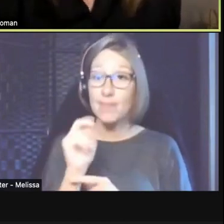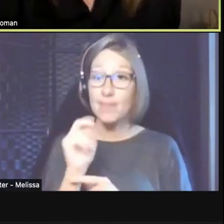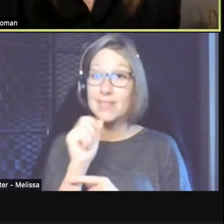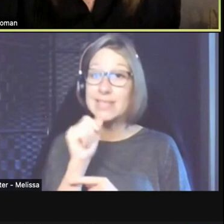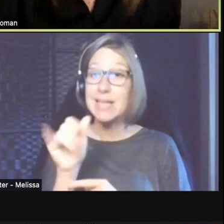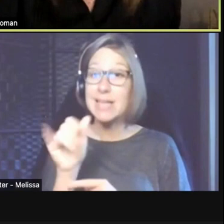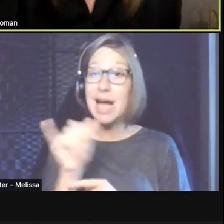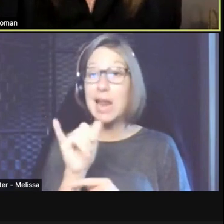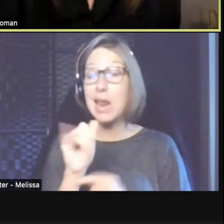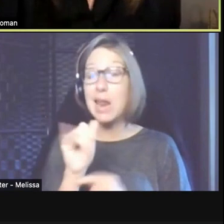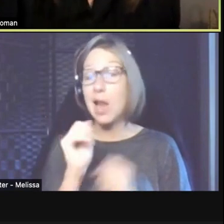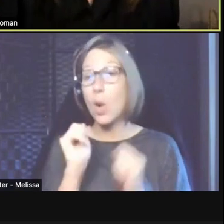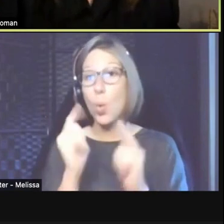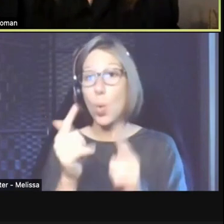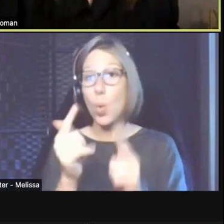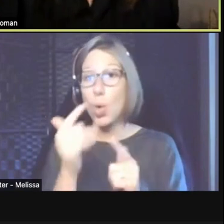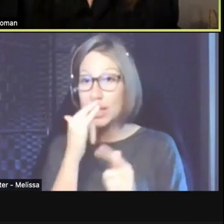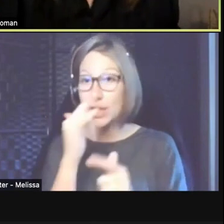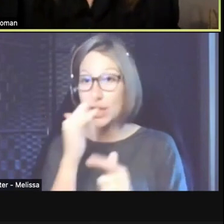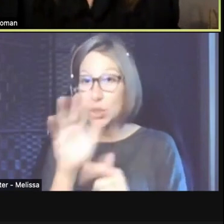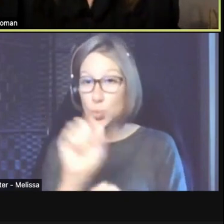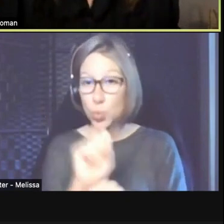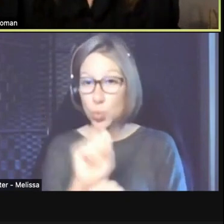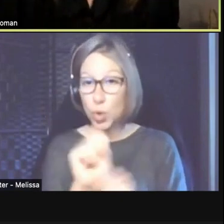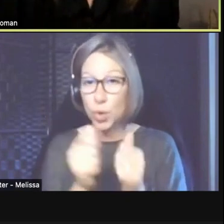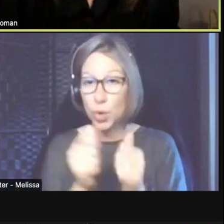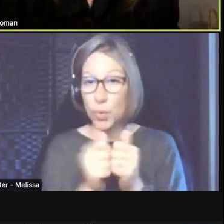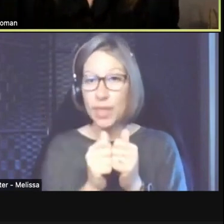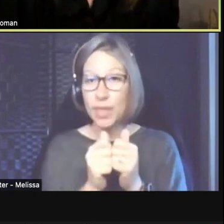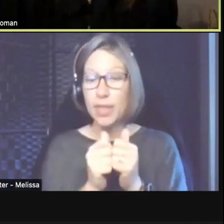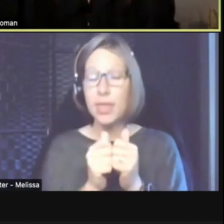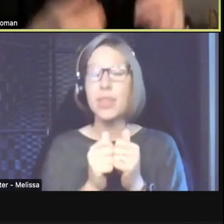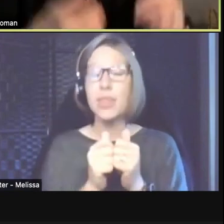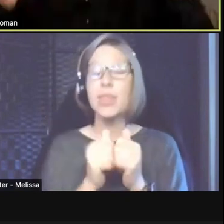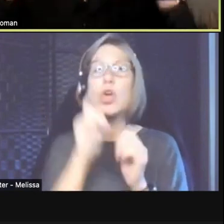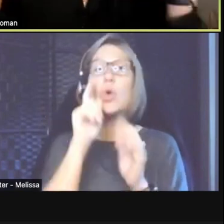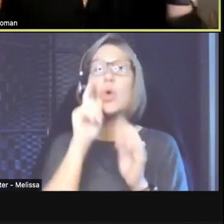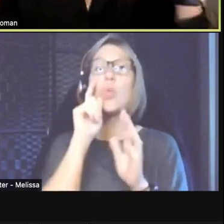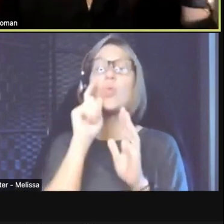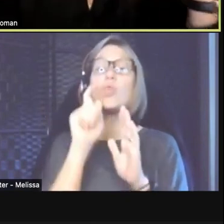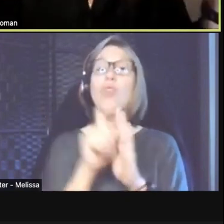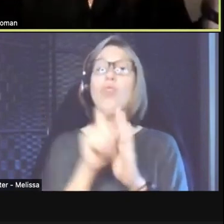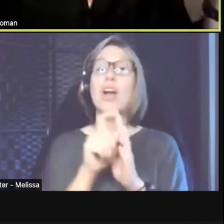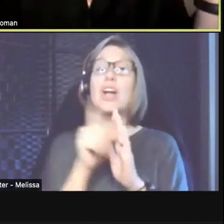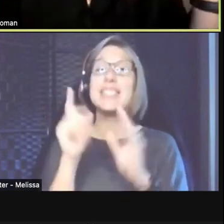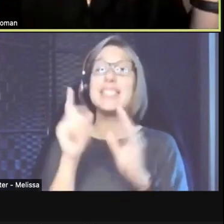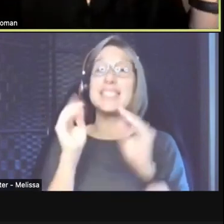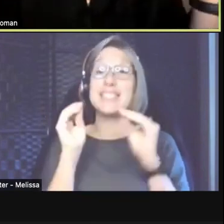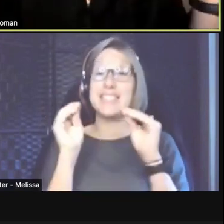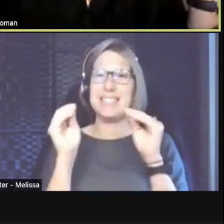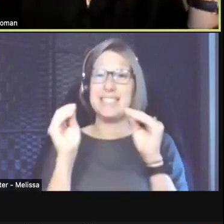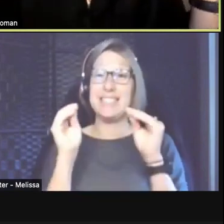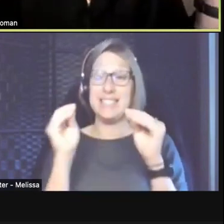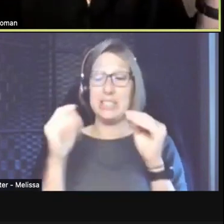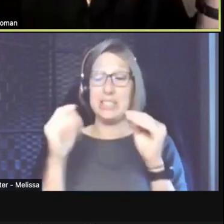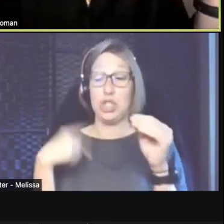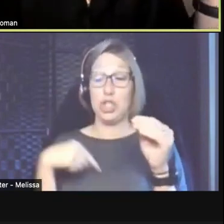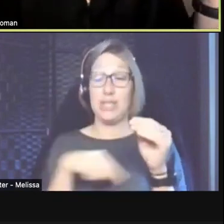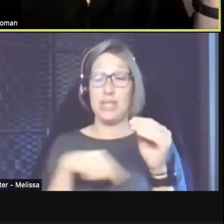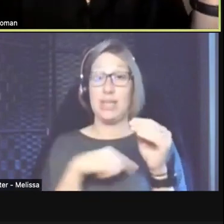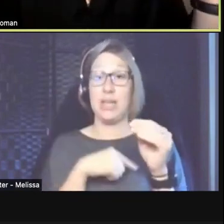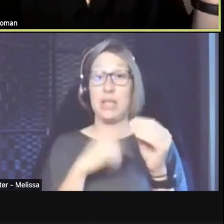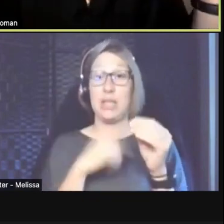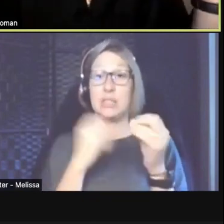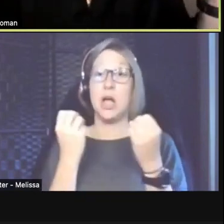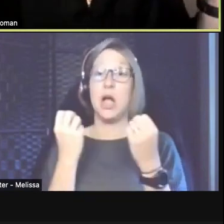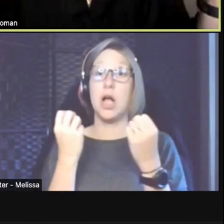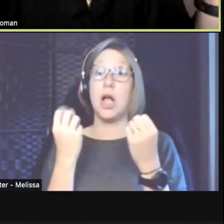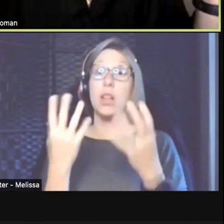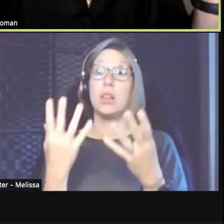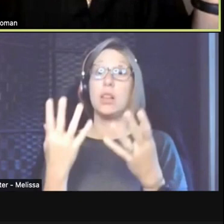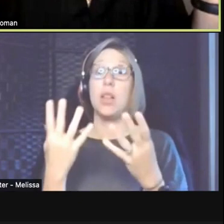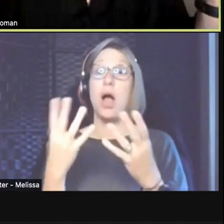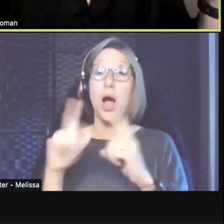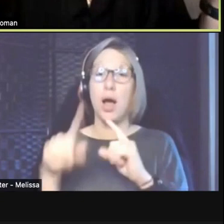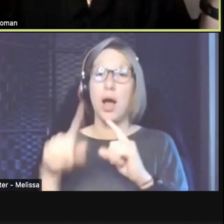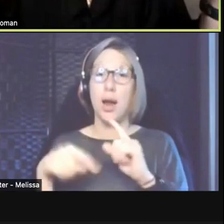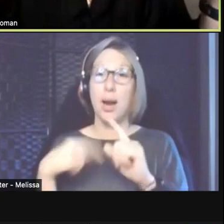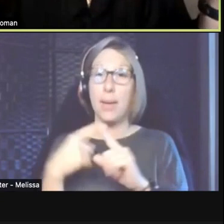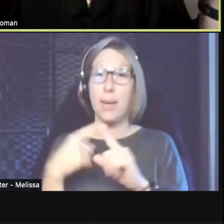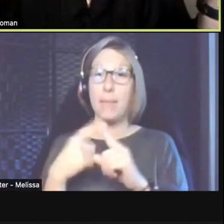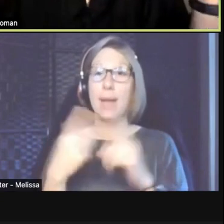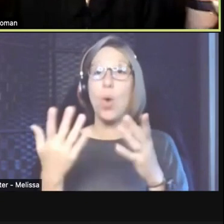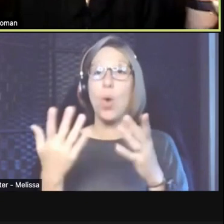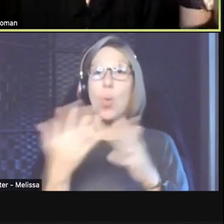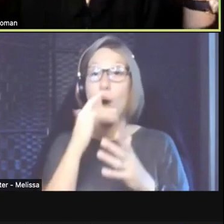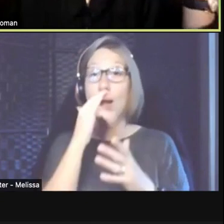kids that you work with, I want you to recognize that he is teaching us a lot about what children who can't speak up for themselves would